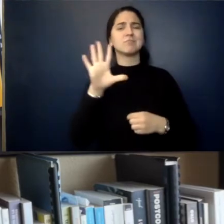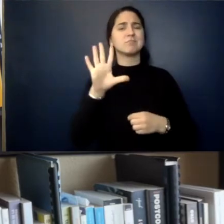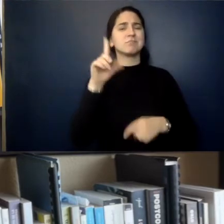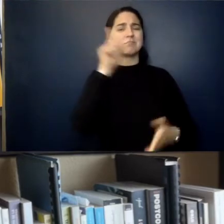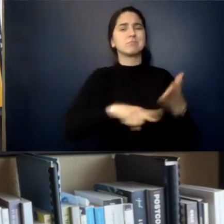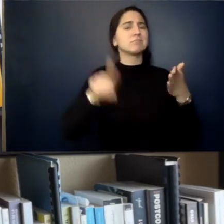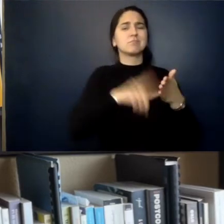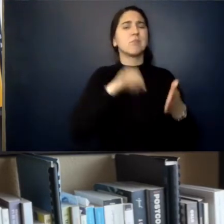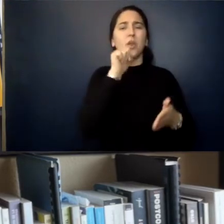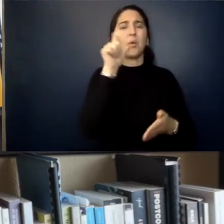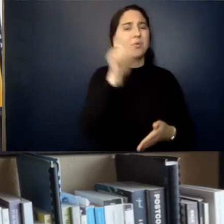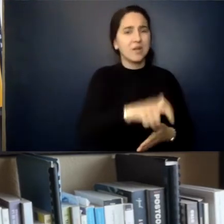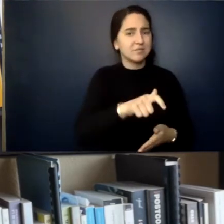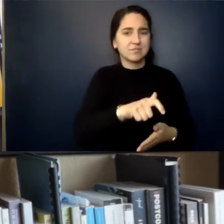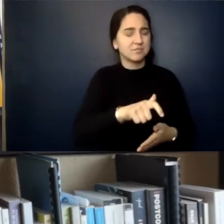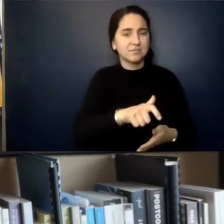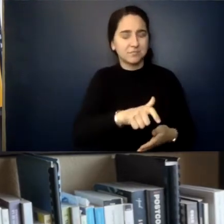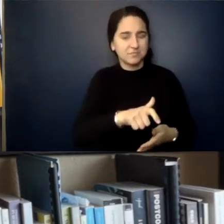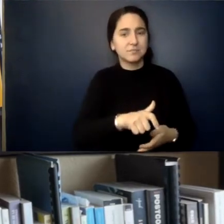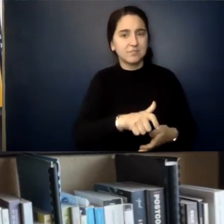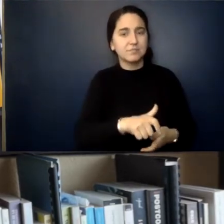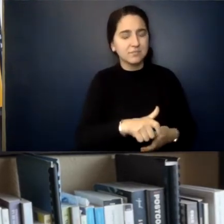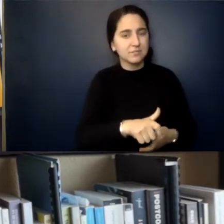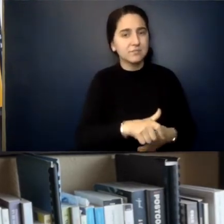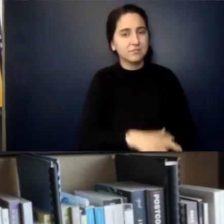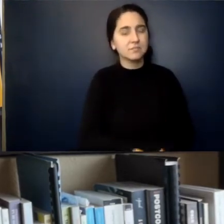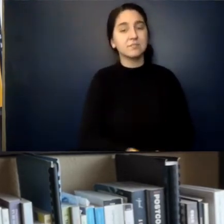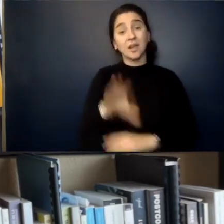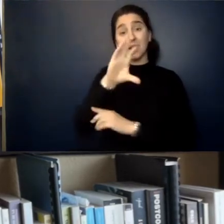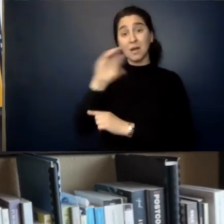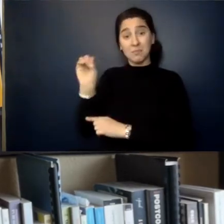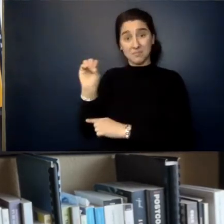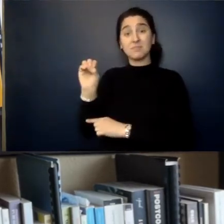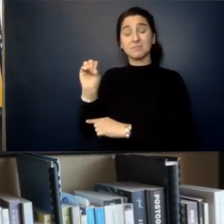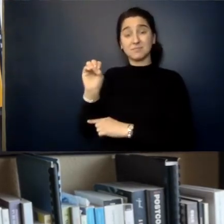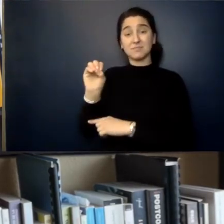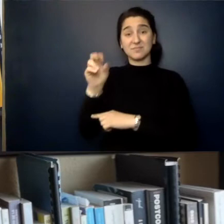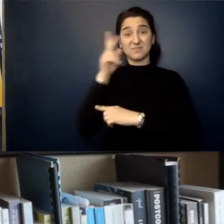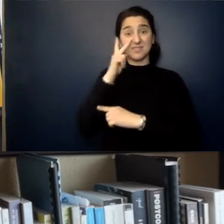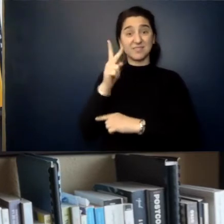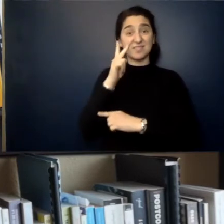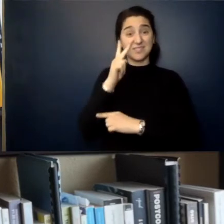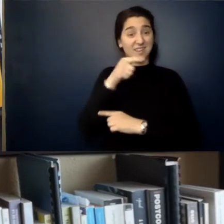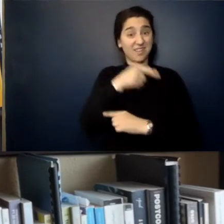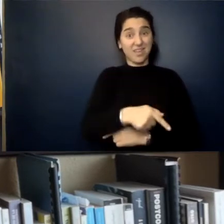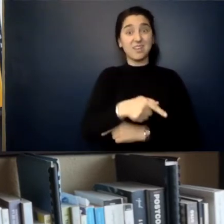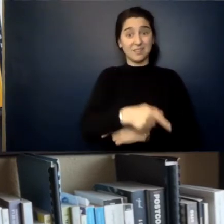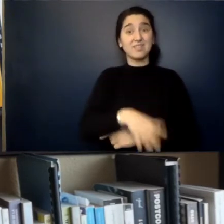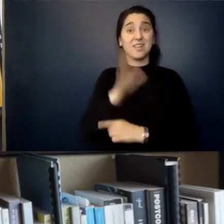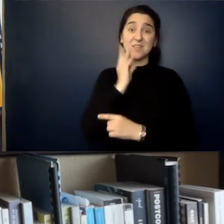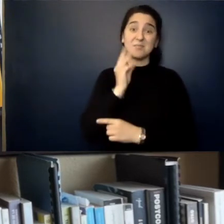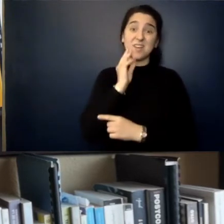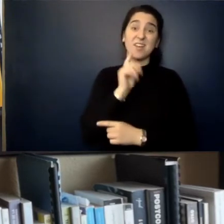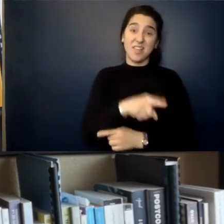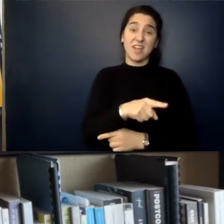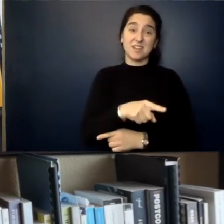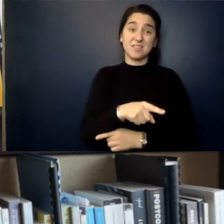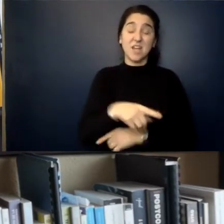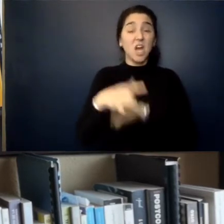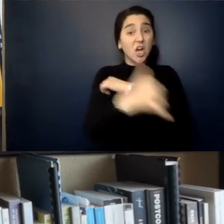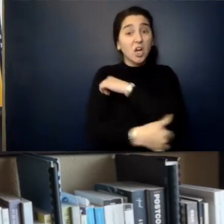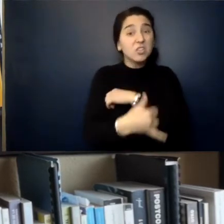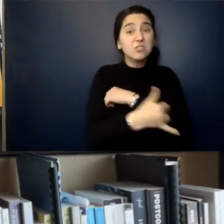legislations that protect the environment, the water as a common good. And the